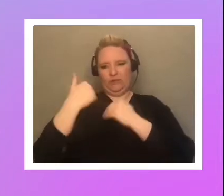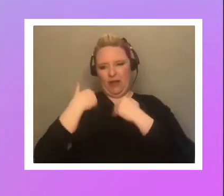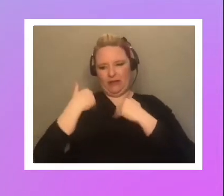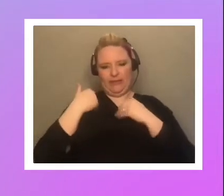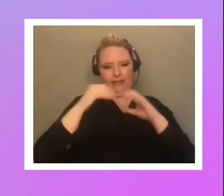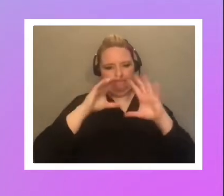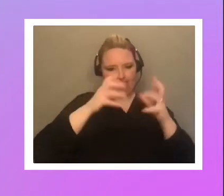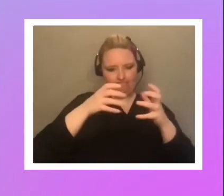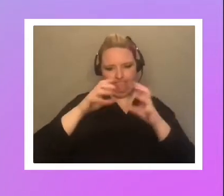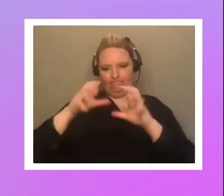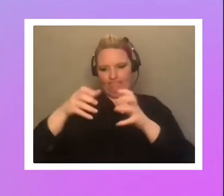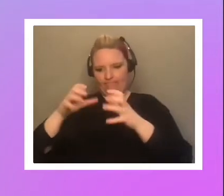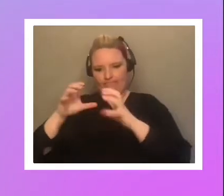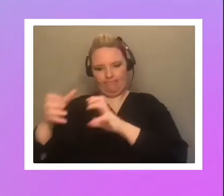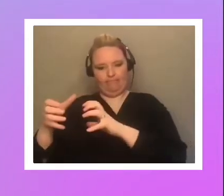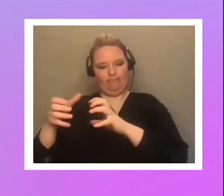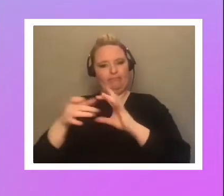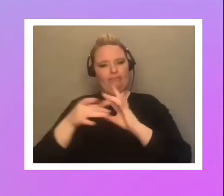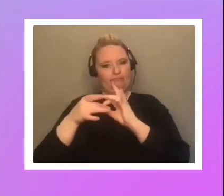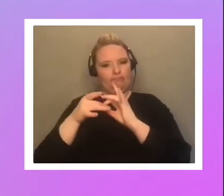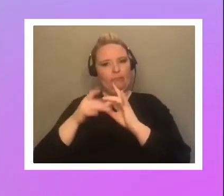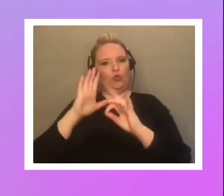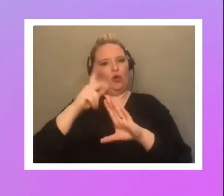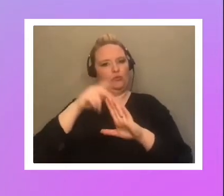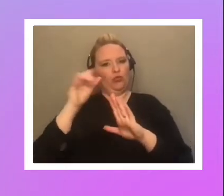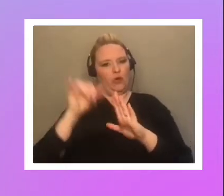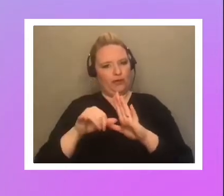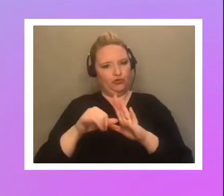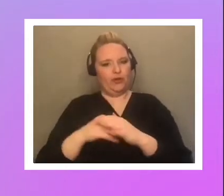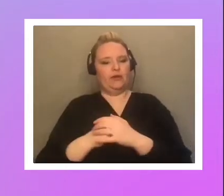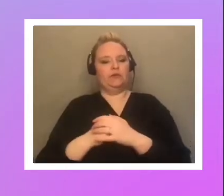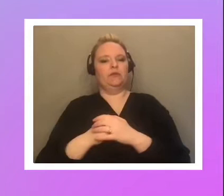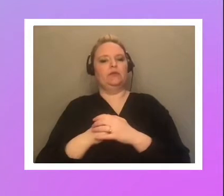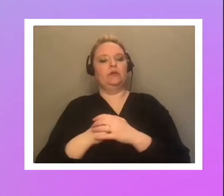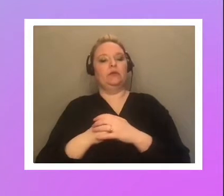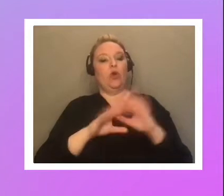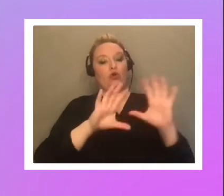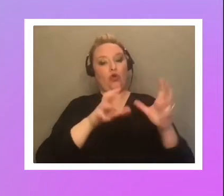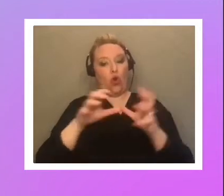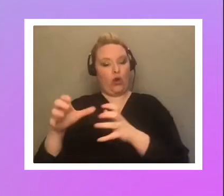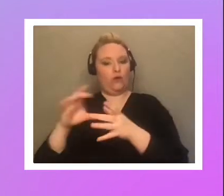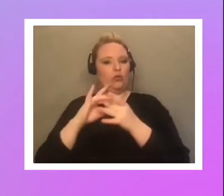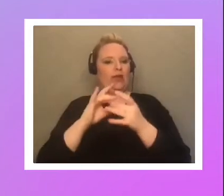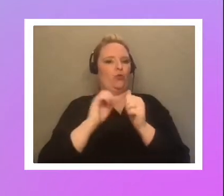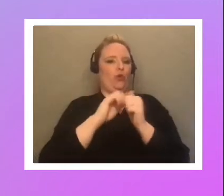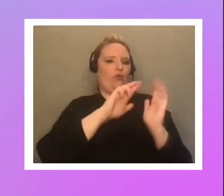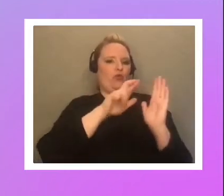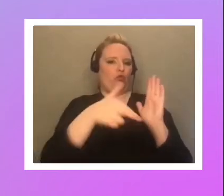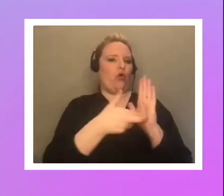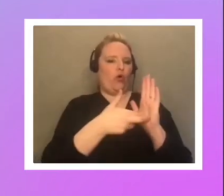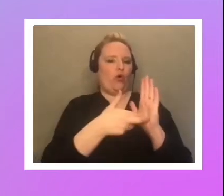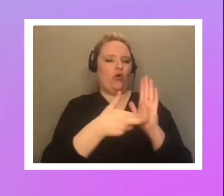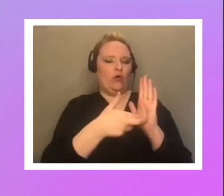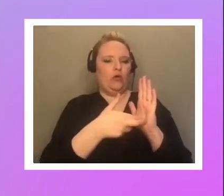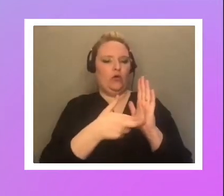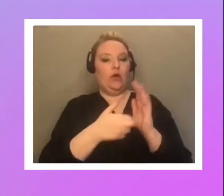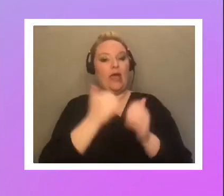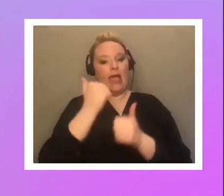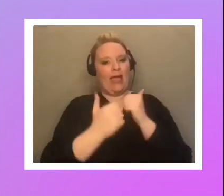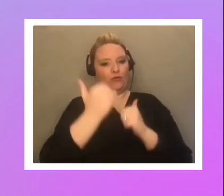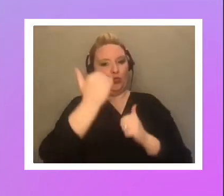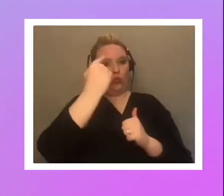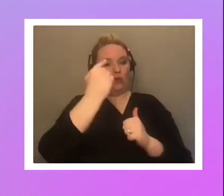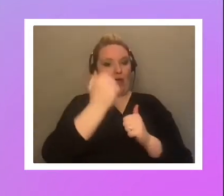responsibilities for your digital projects by role. And everyone will know what